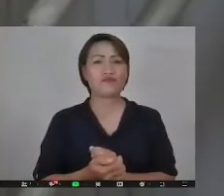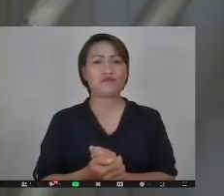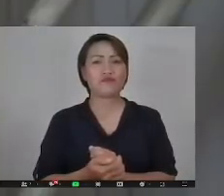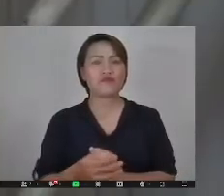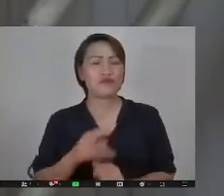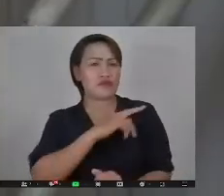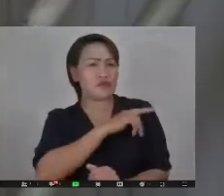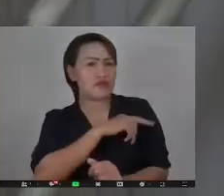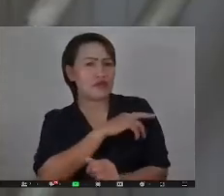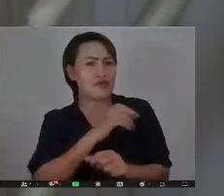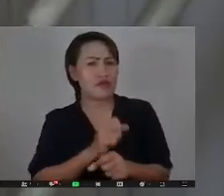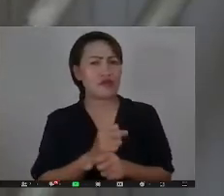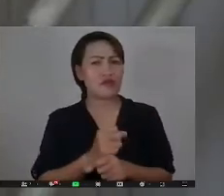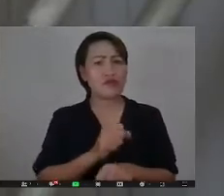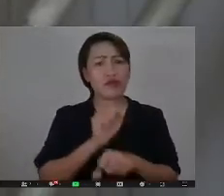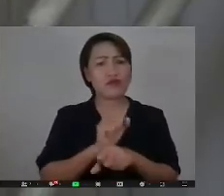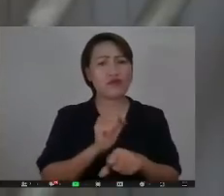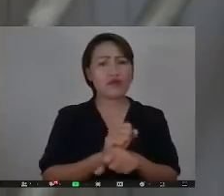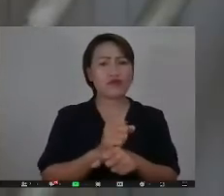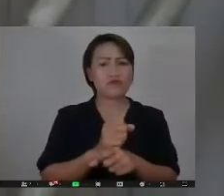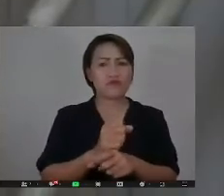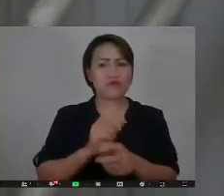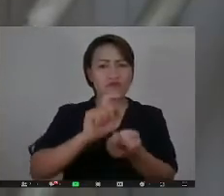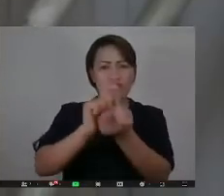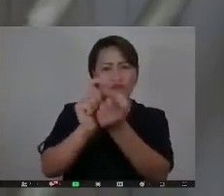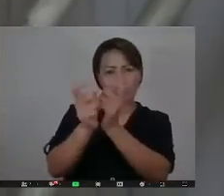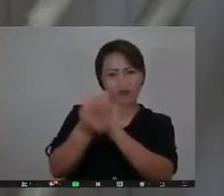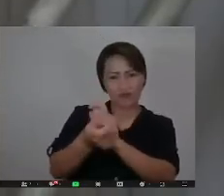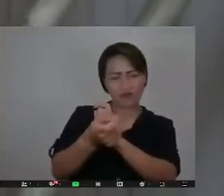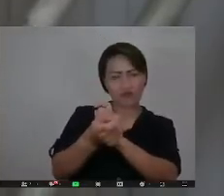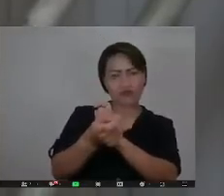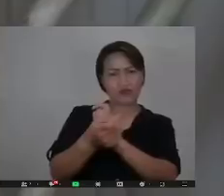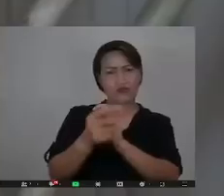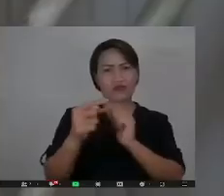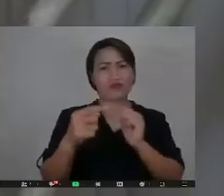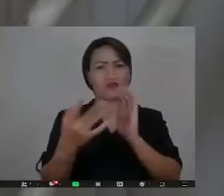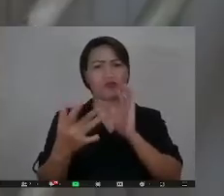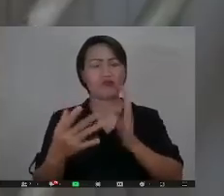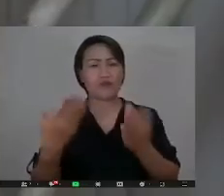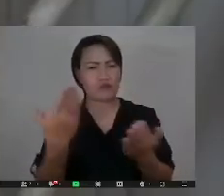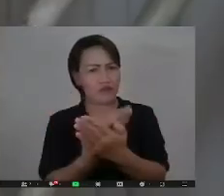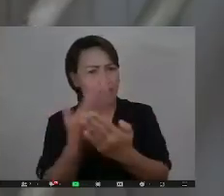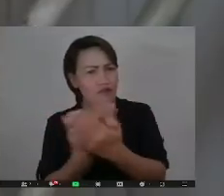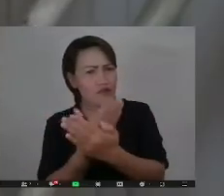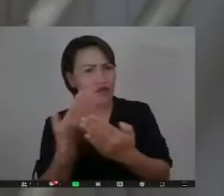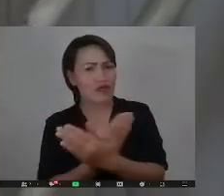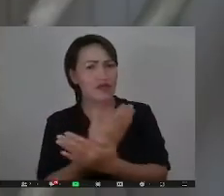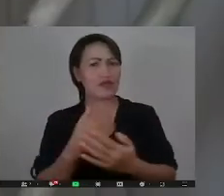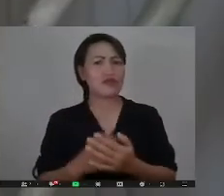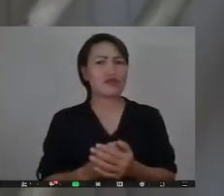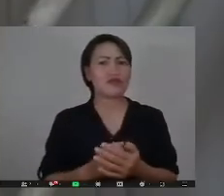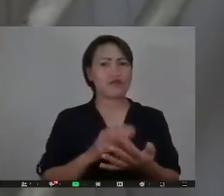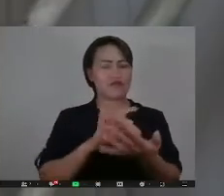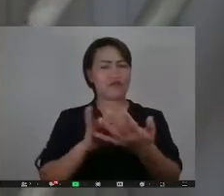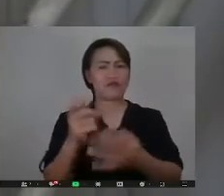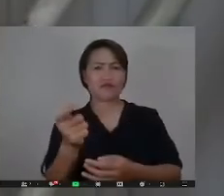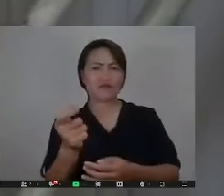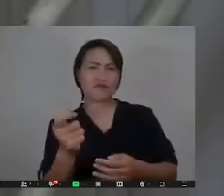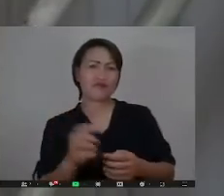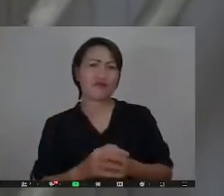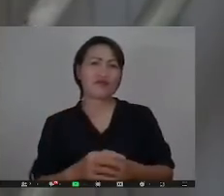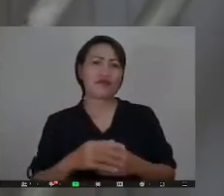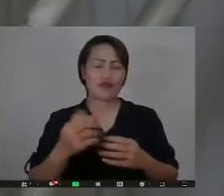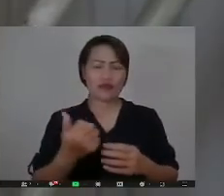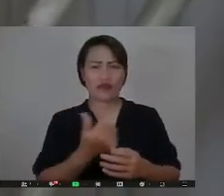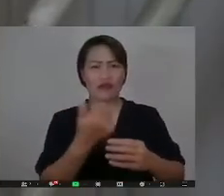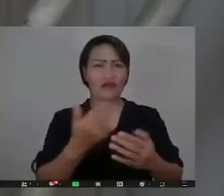to automation, digital platforms, and other innovations. In a report published